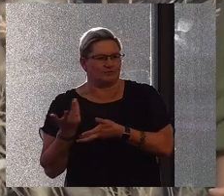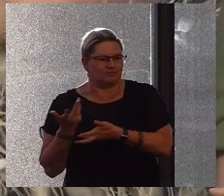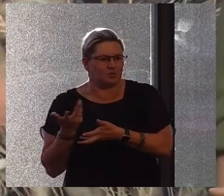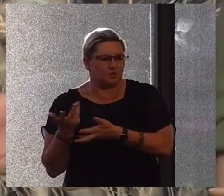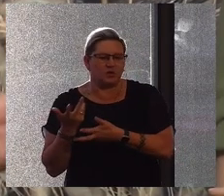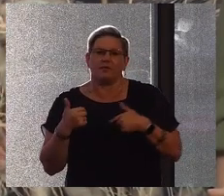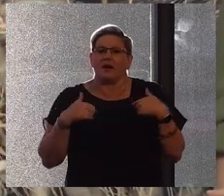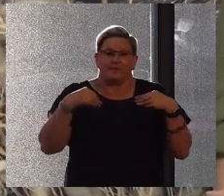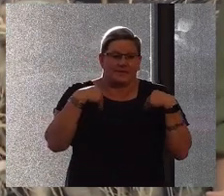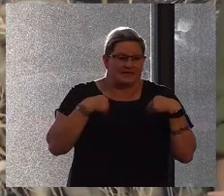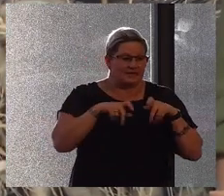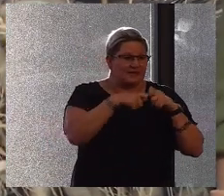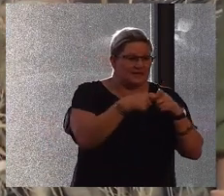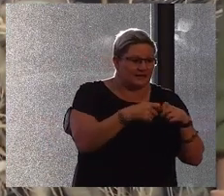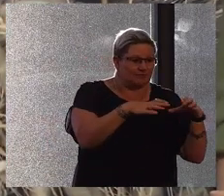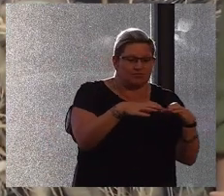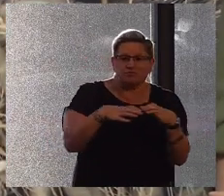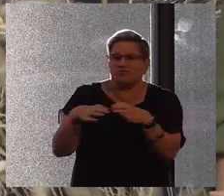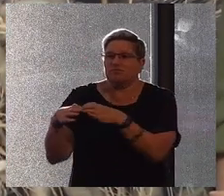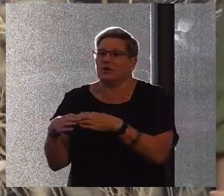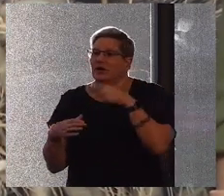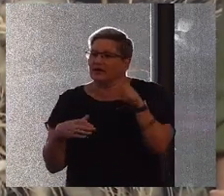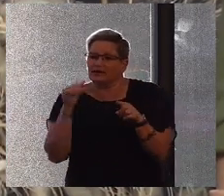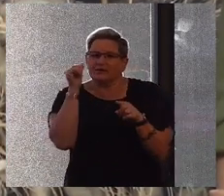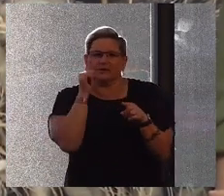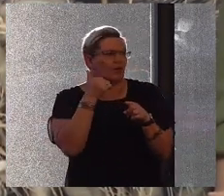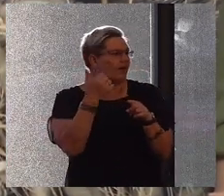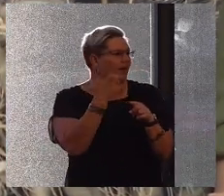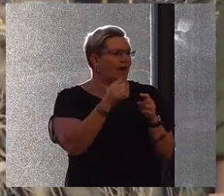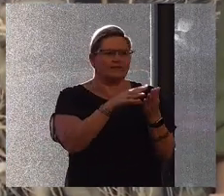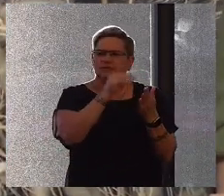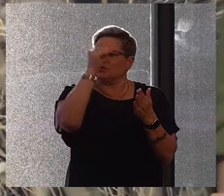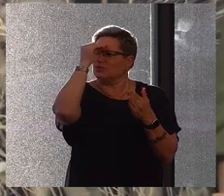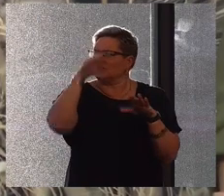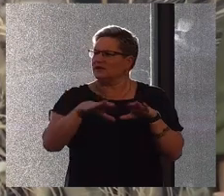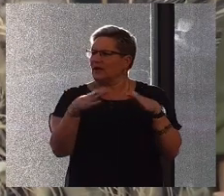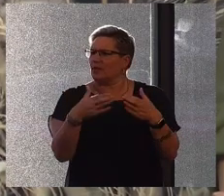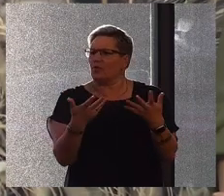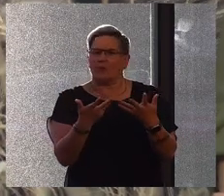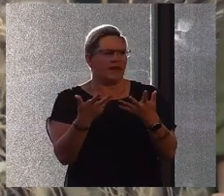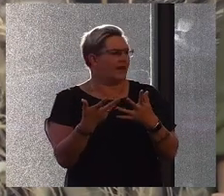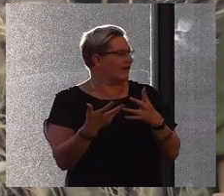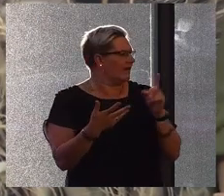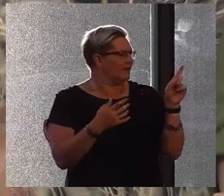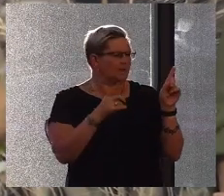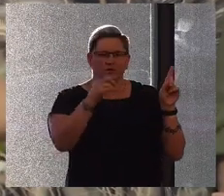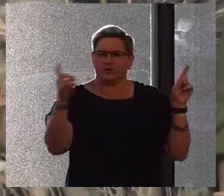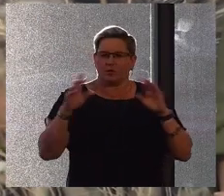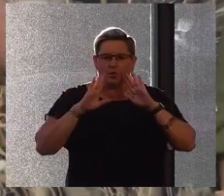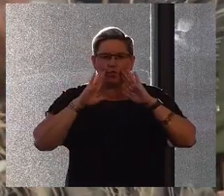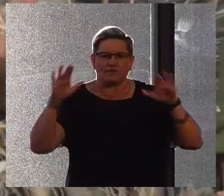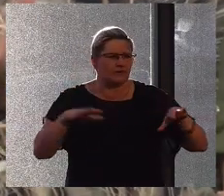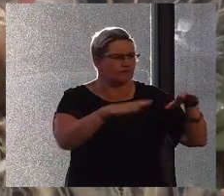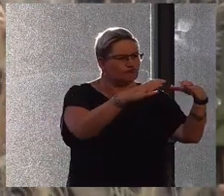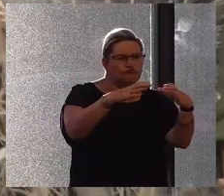within our businesses. There's also the table of students that are here today too. And it's great to see people